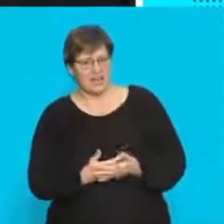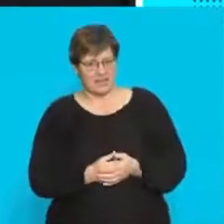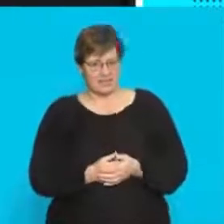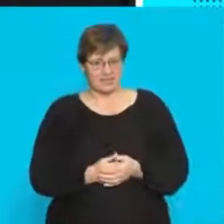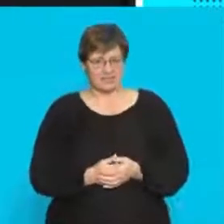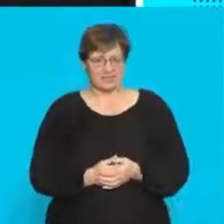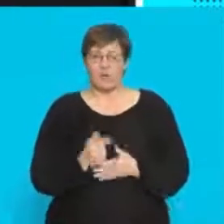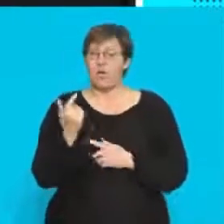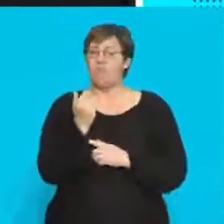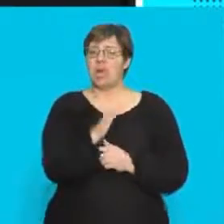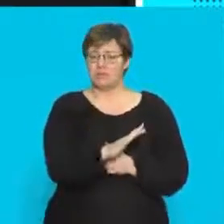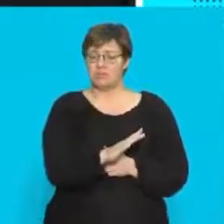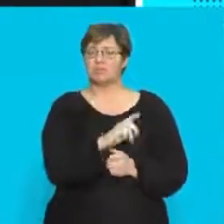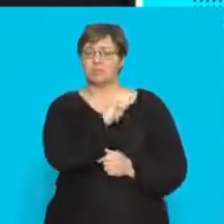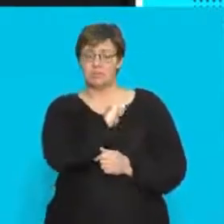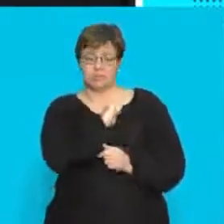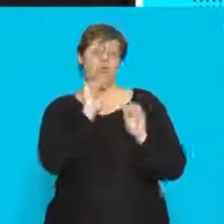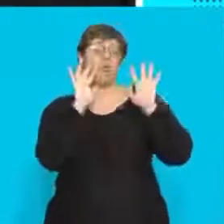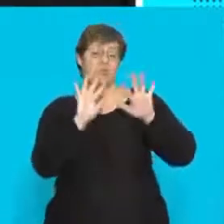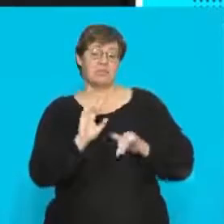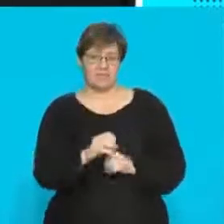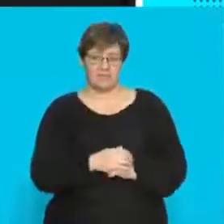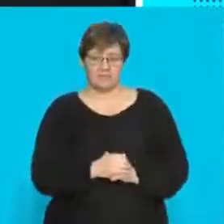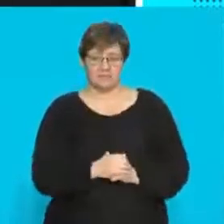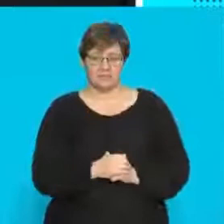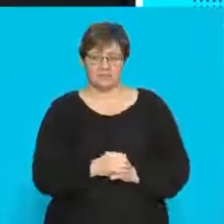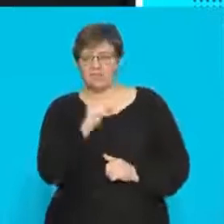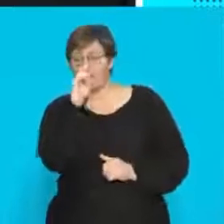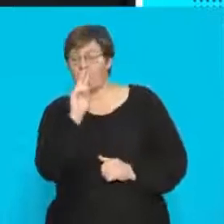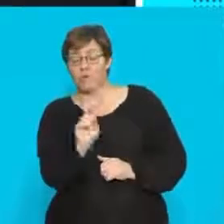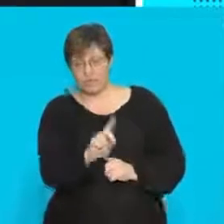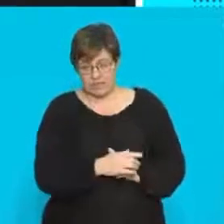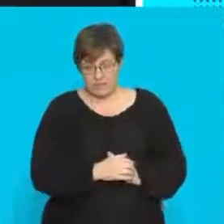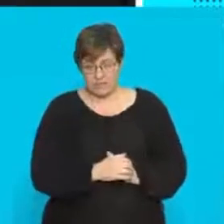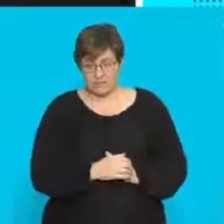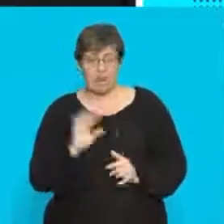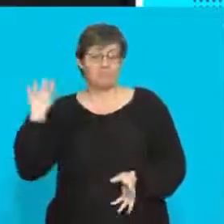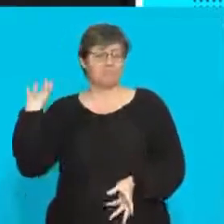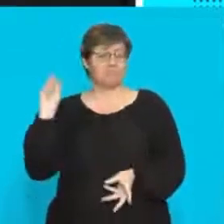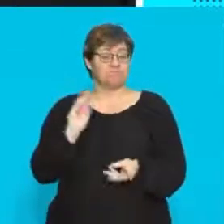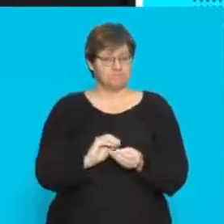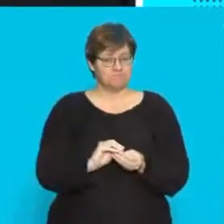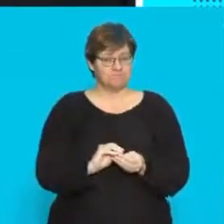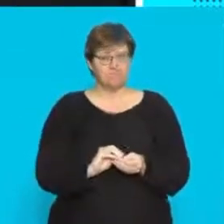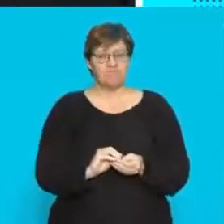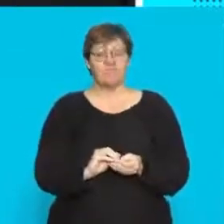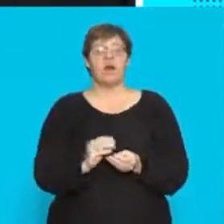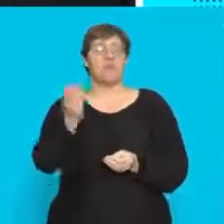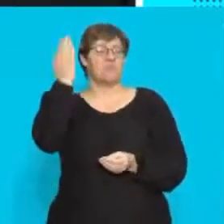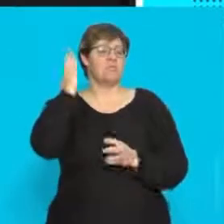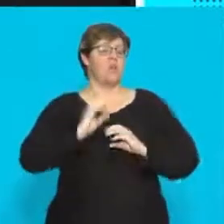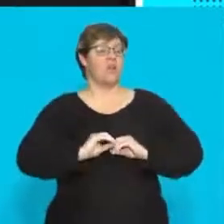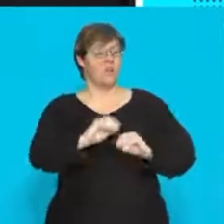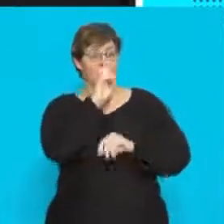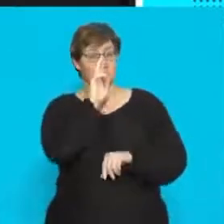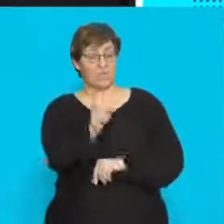you can feel it, you can see it. So plants are really, really awesome. So what are we looking at? So just a quick recap from